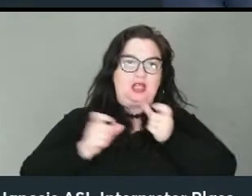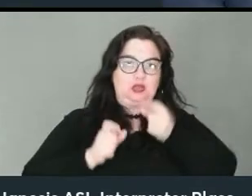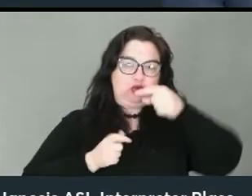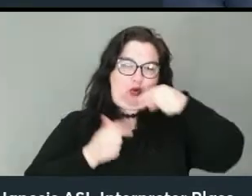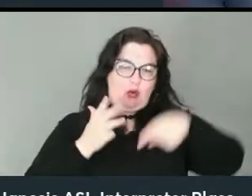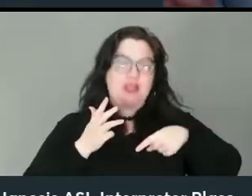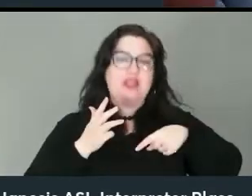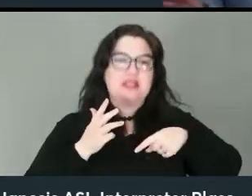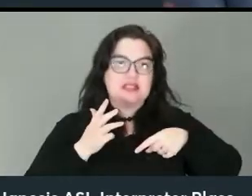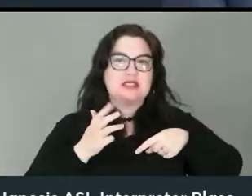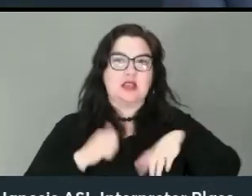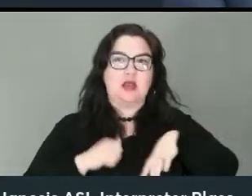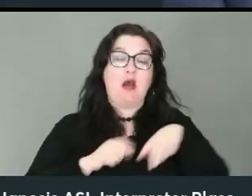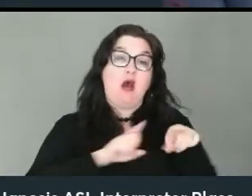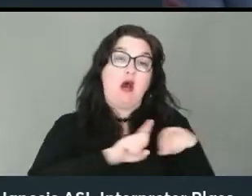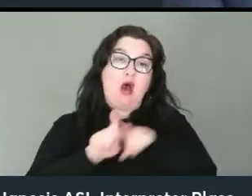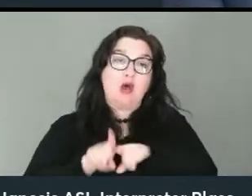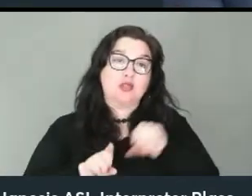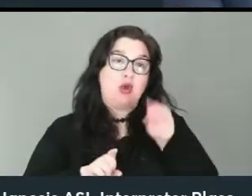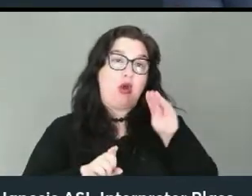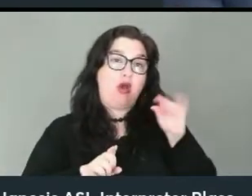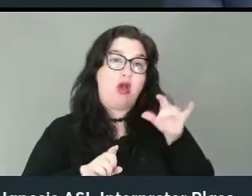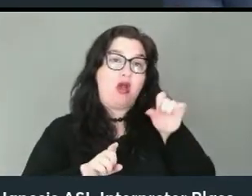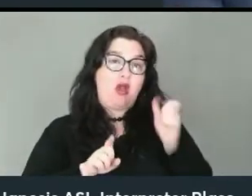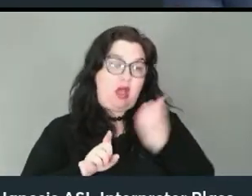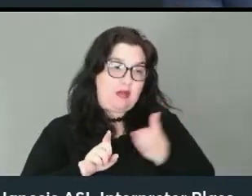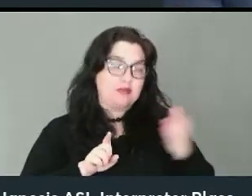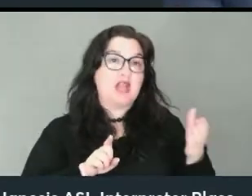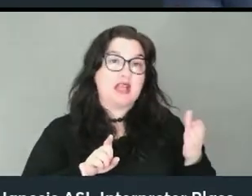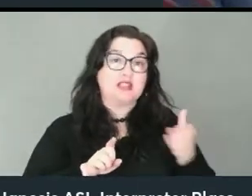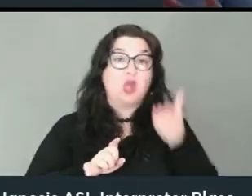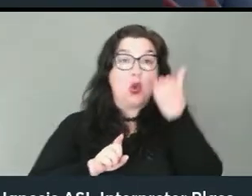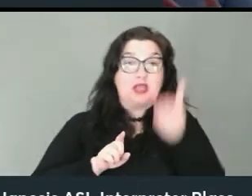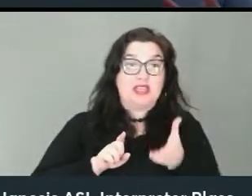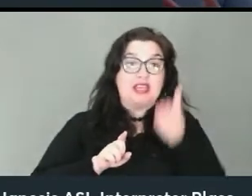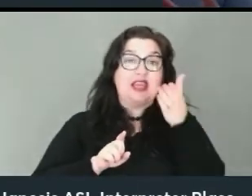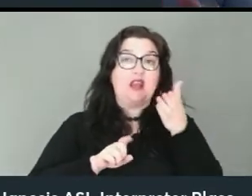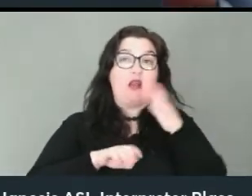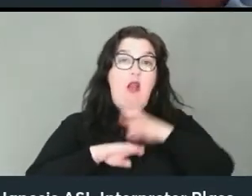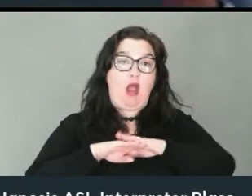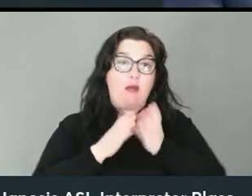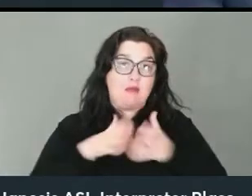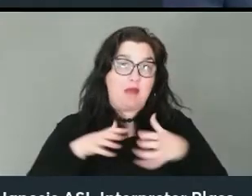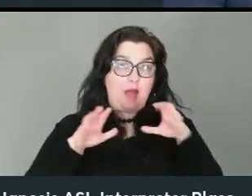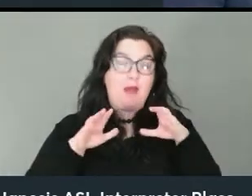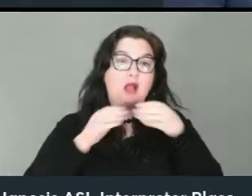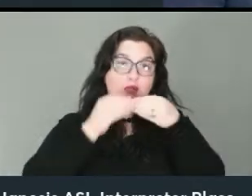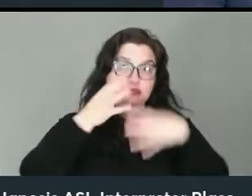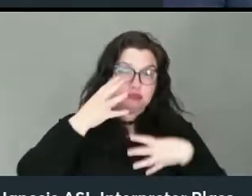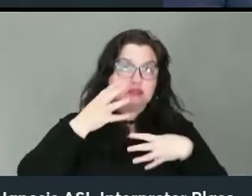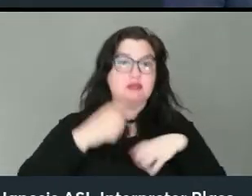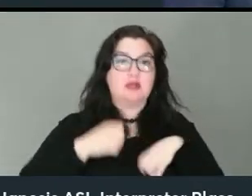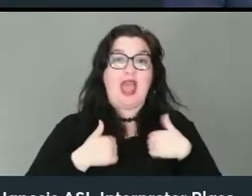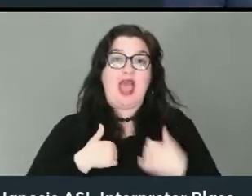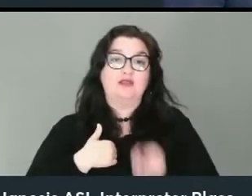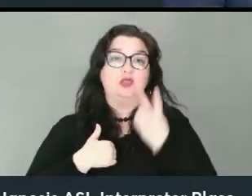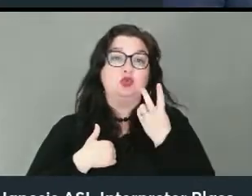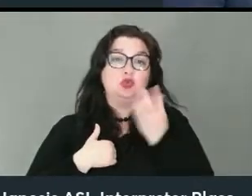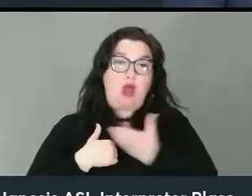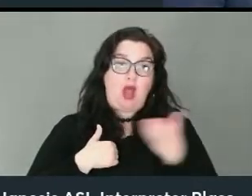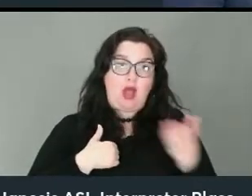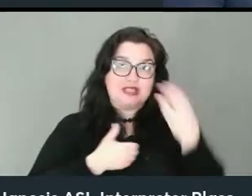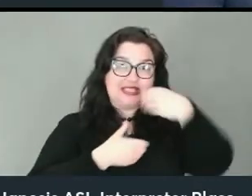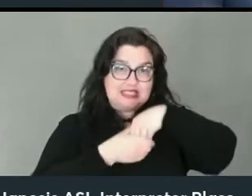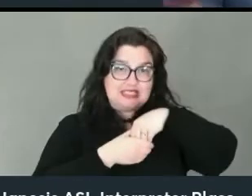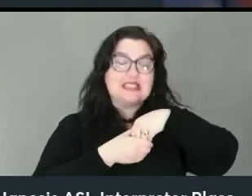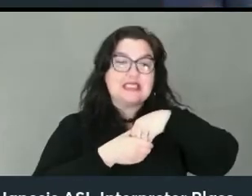do what to the objects. And so these are here on my bucket. So over here I have this bucket. It's got two objects in it, object 2